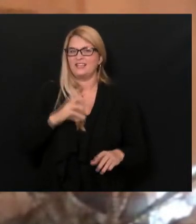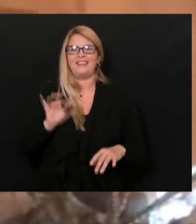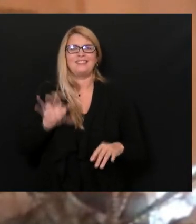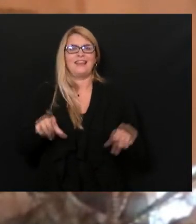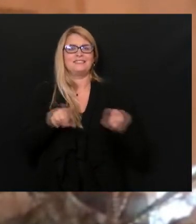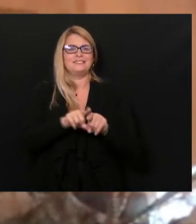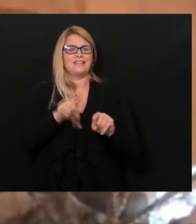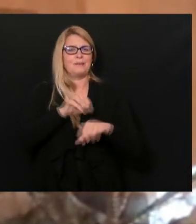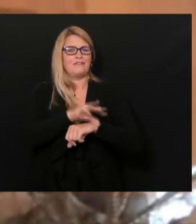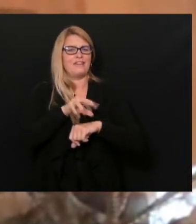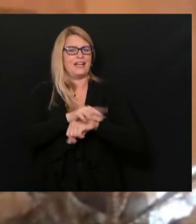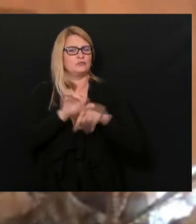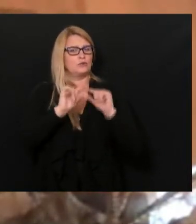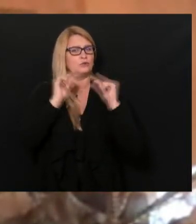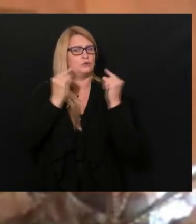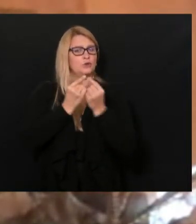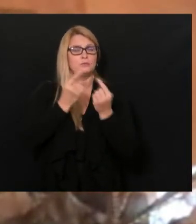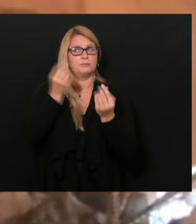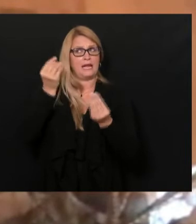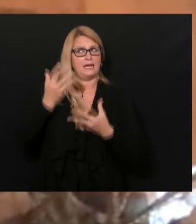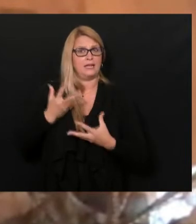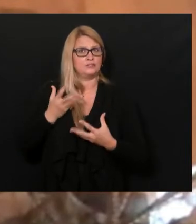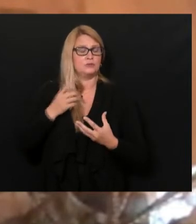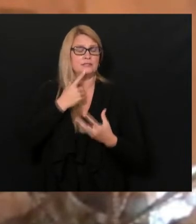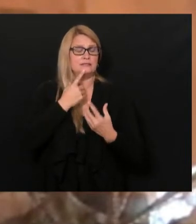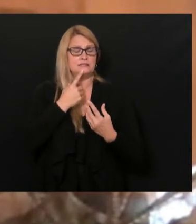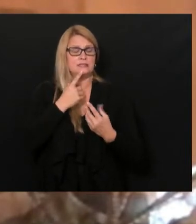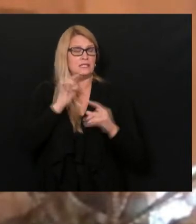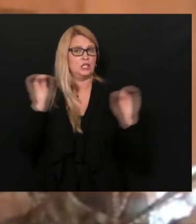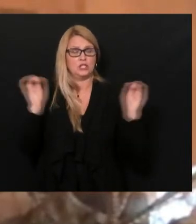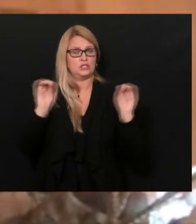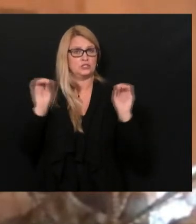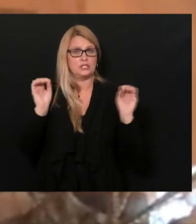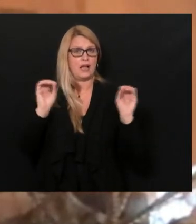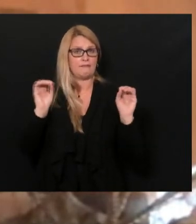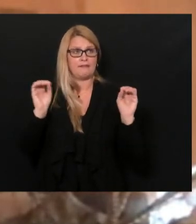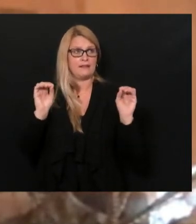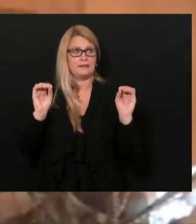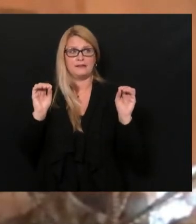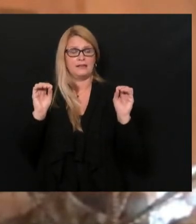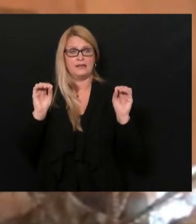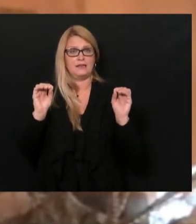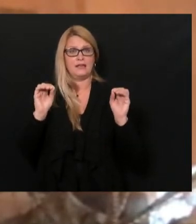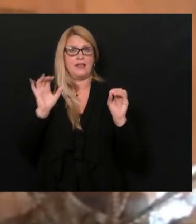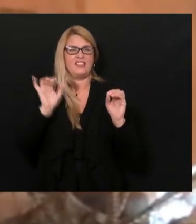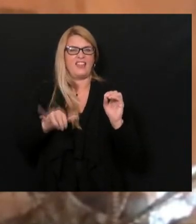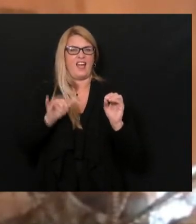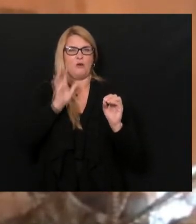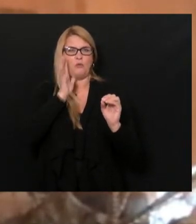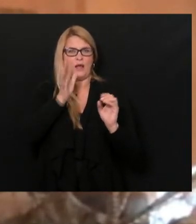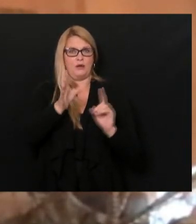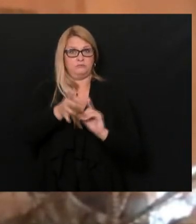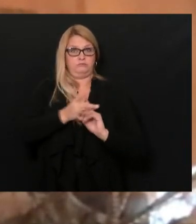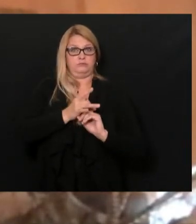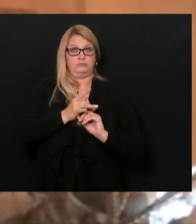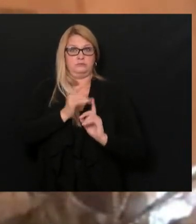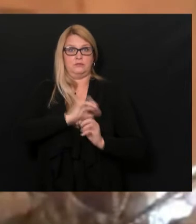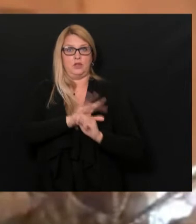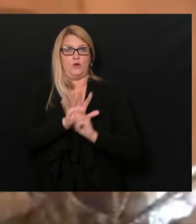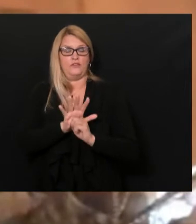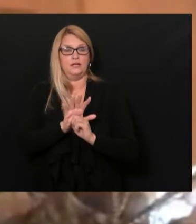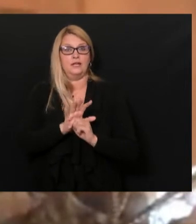came out and said that there are no absolute contraindications to getting this vaccine. If you're pregnant, the